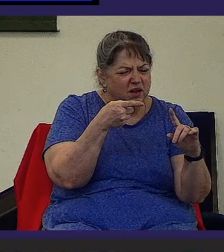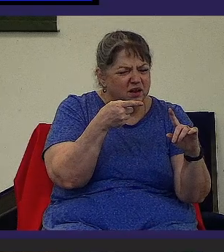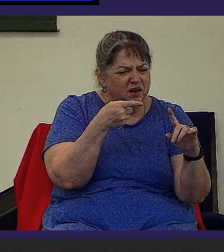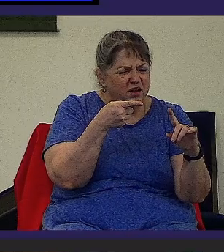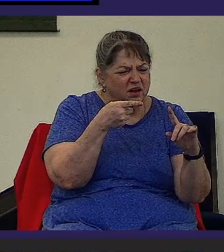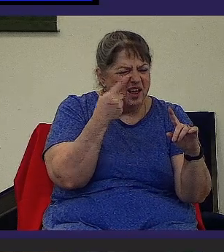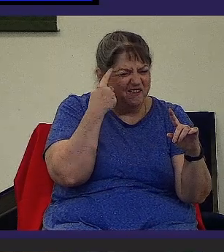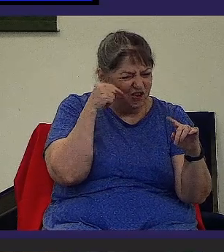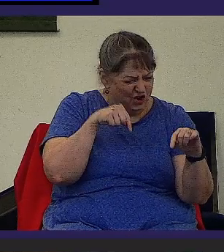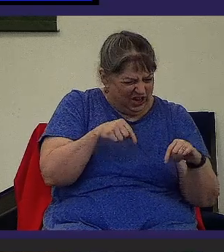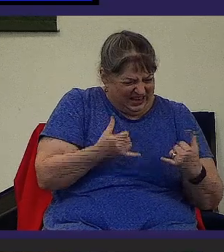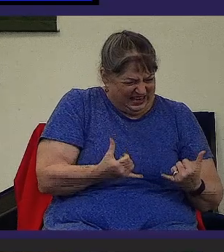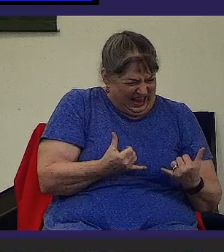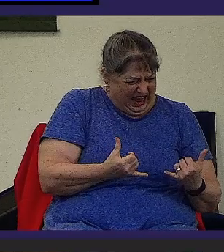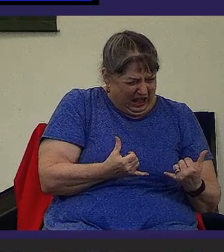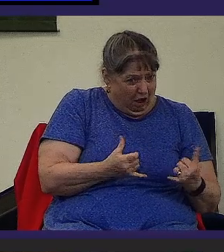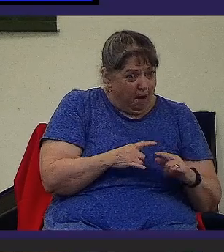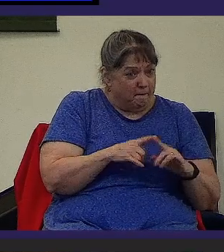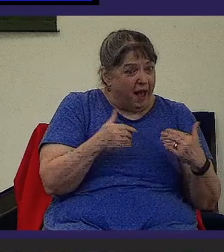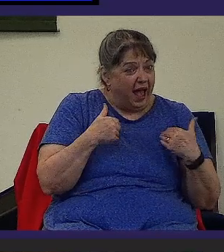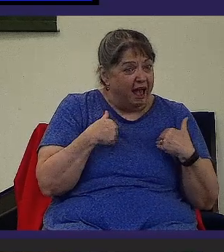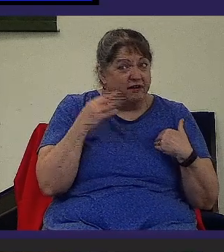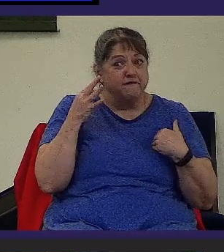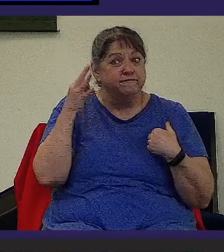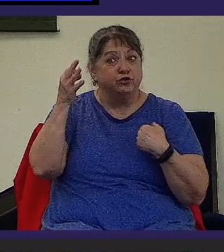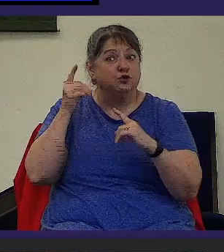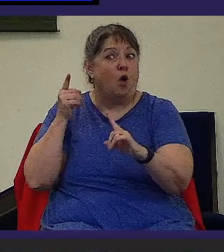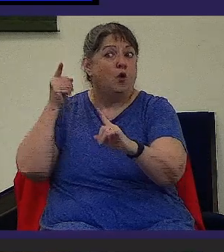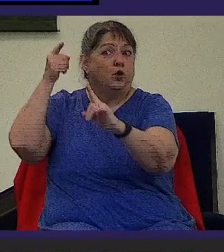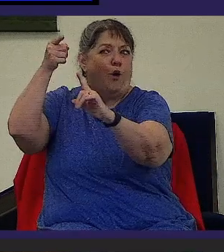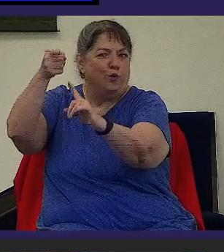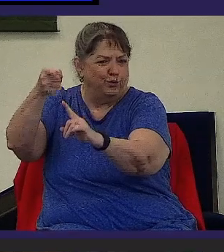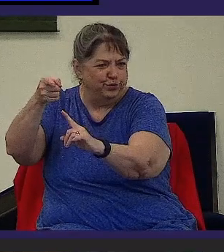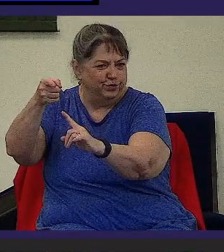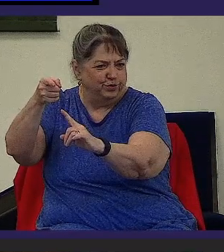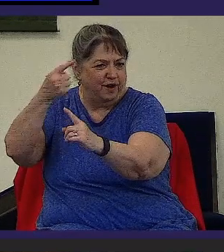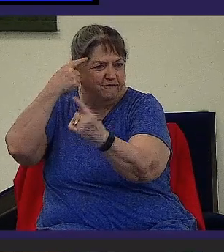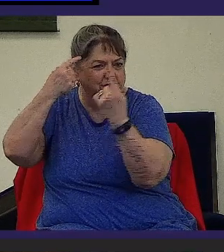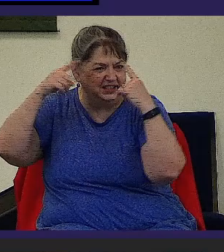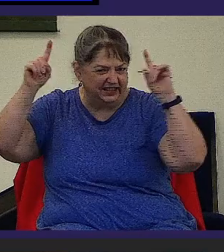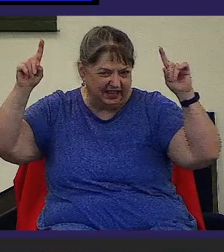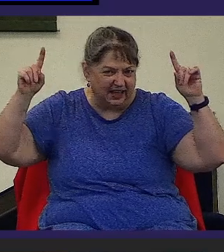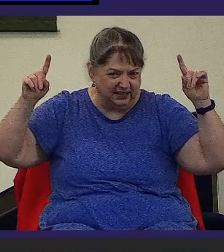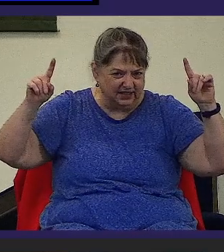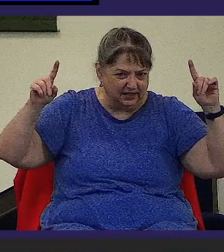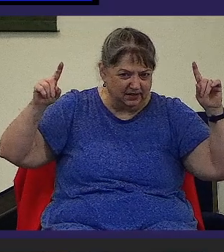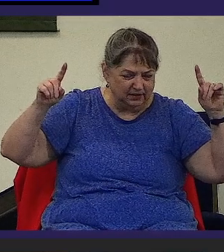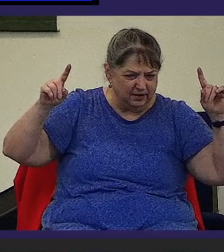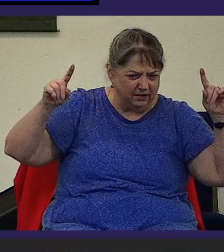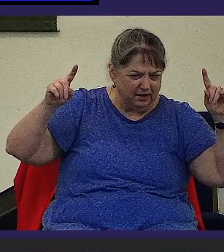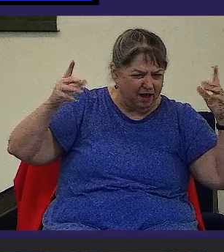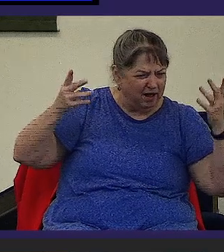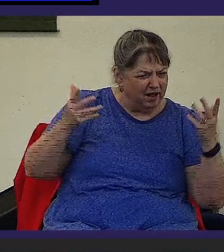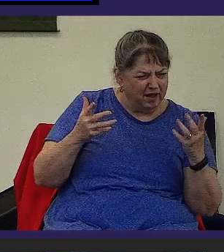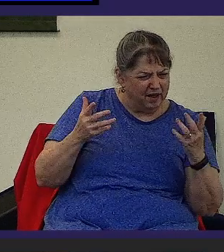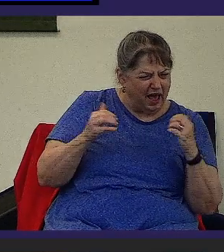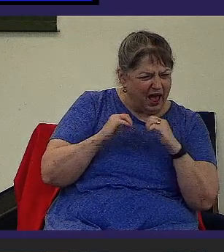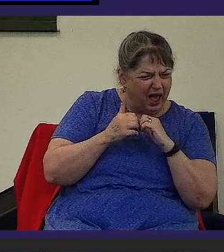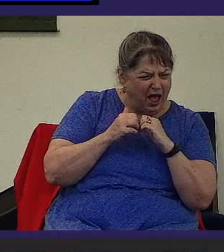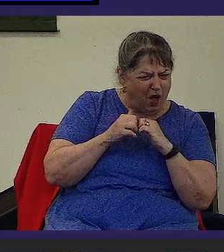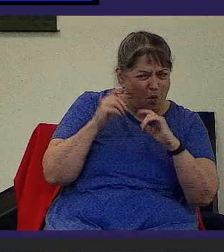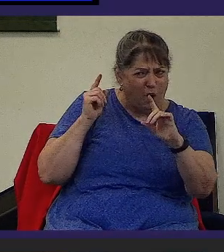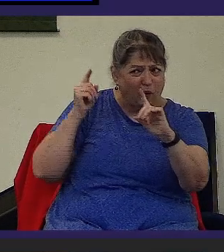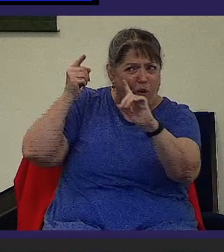even more so on the future goals for success success goals to make it happen great